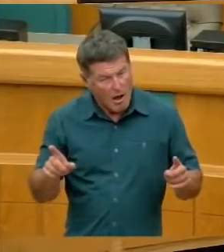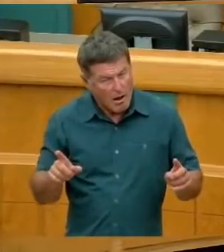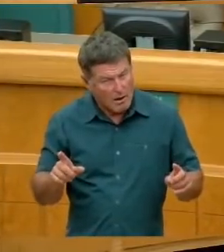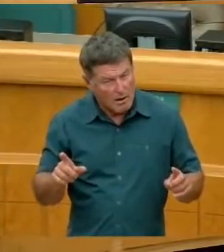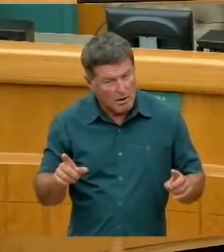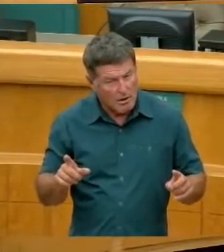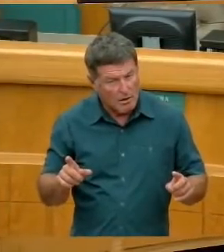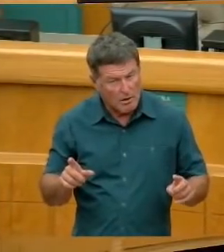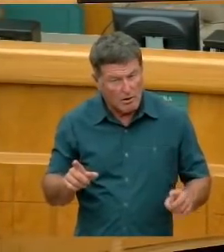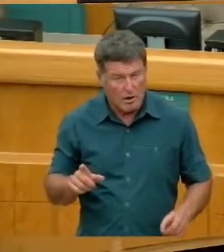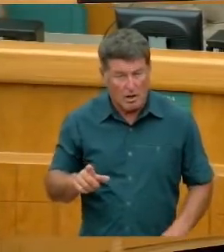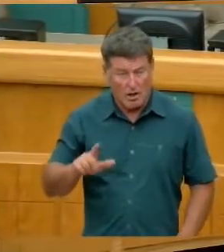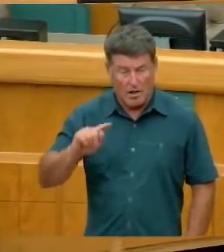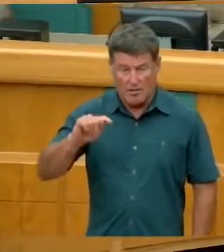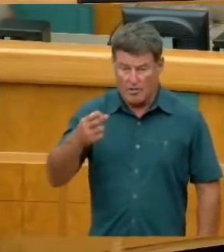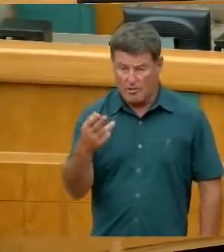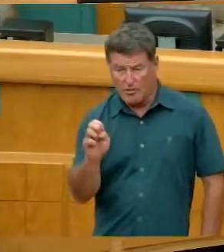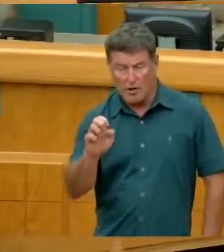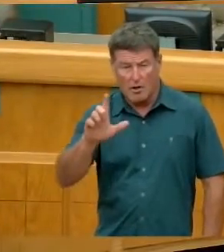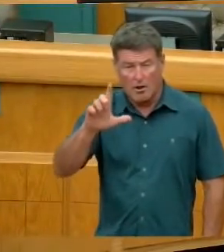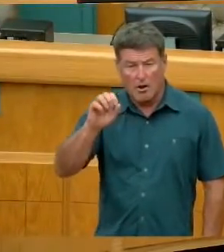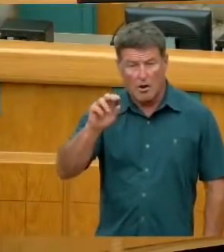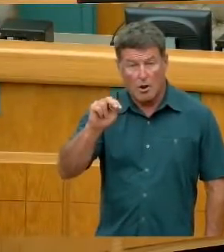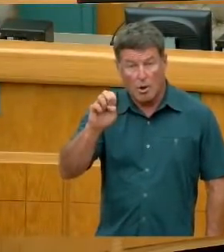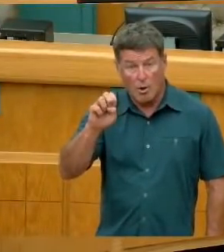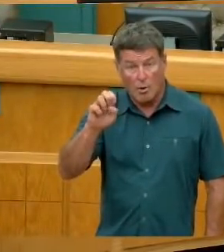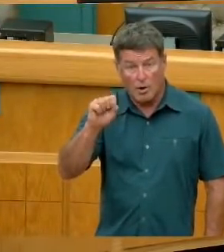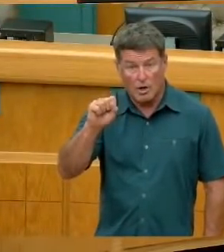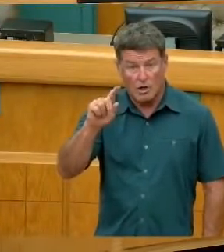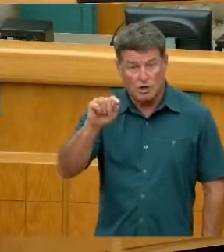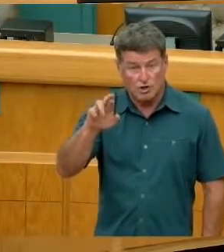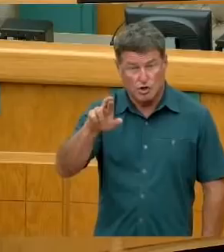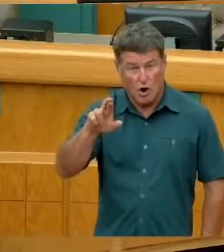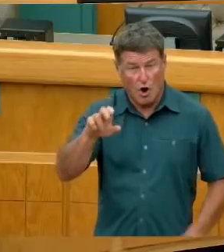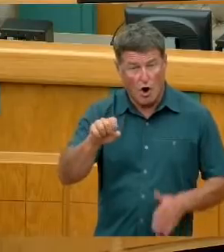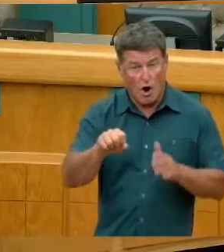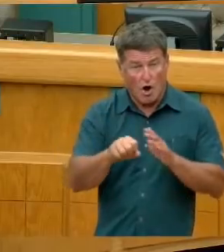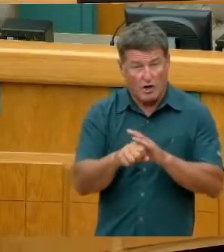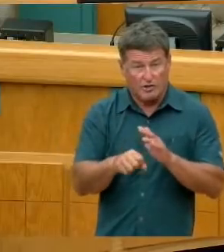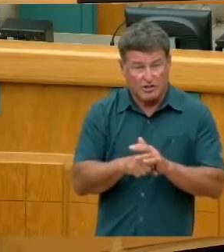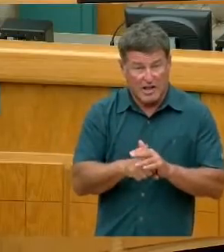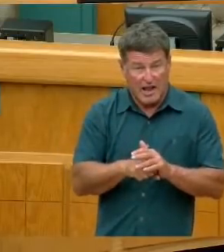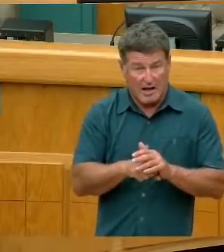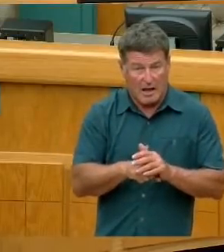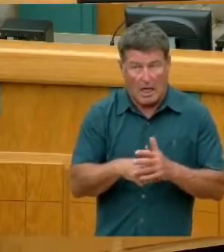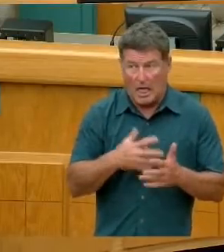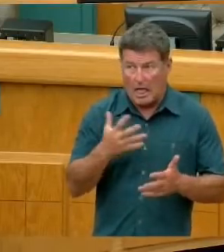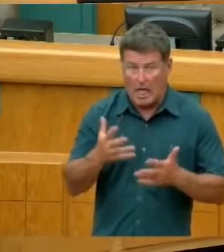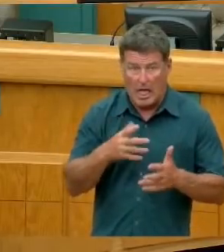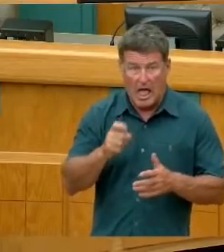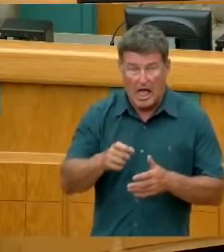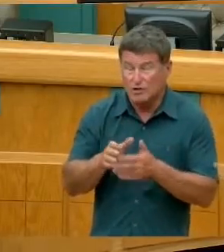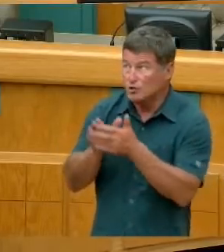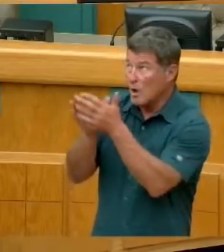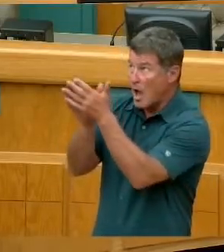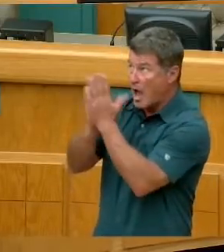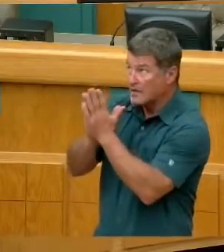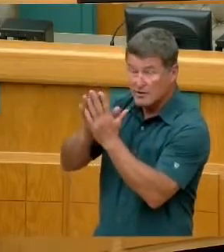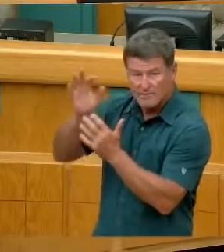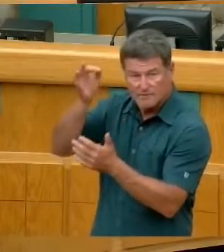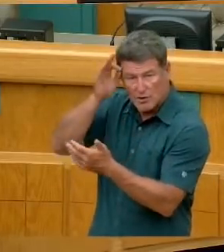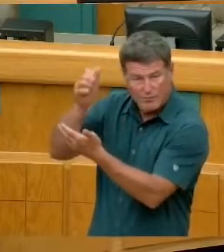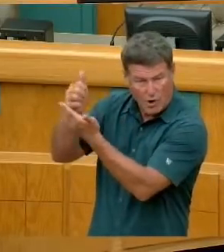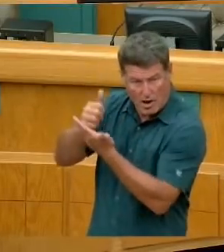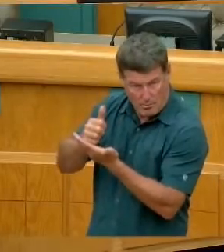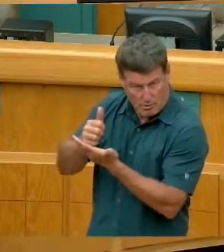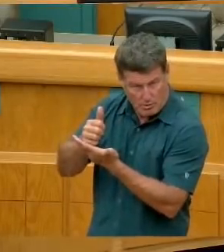great Lone Star State is turning to the federal government for assistance